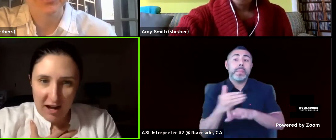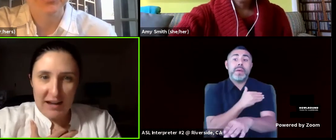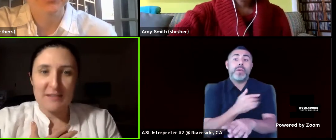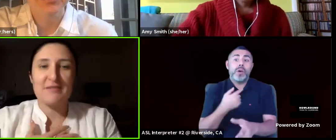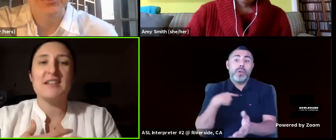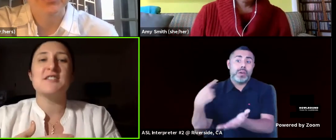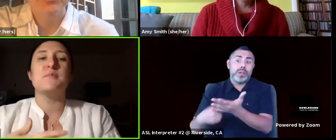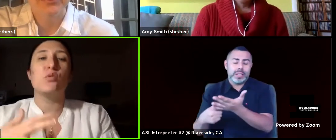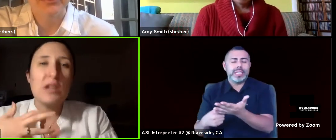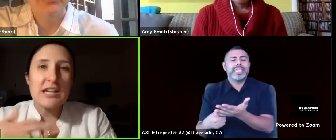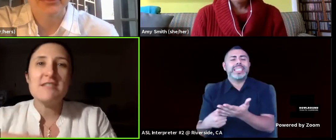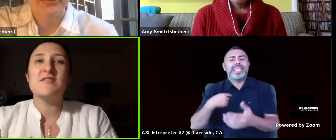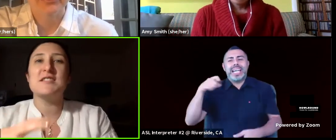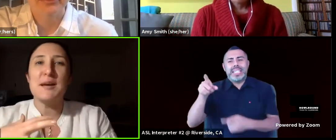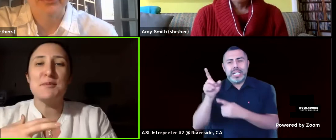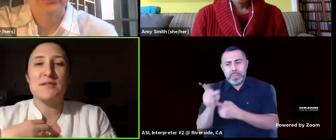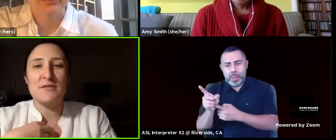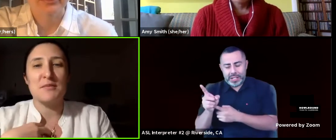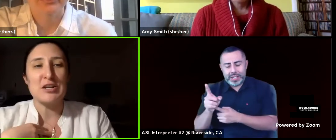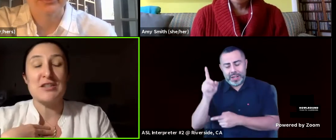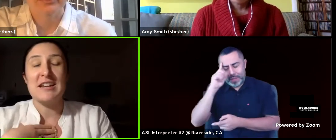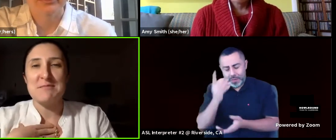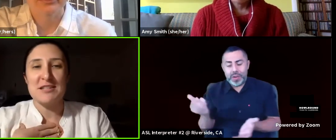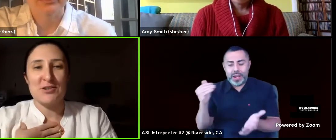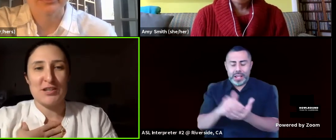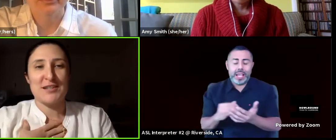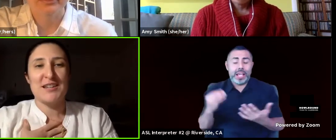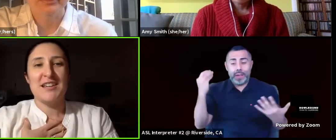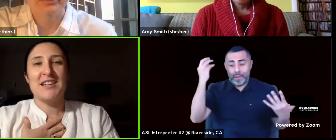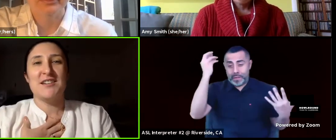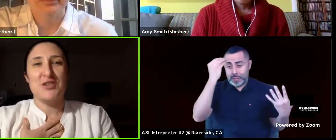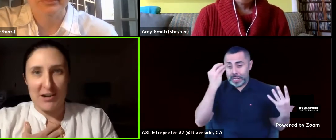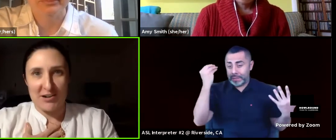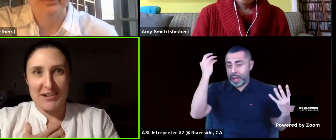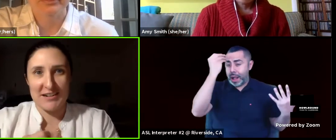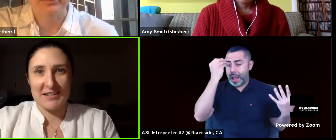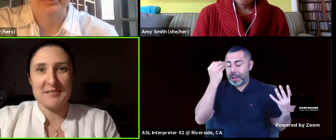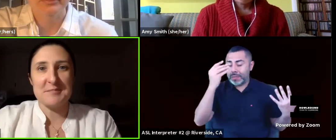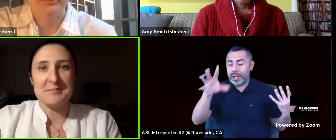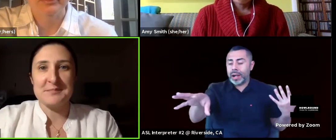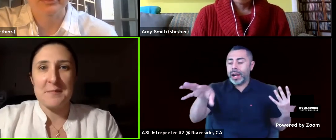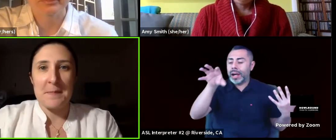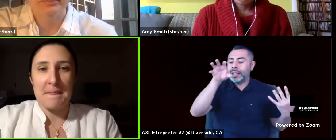reflective five and to breathe in the depth of information that Amy's just shared.